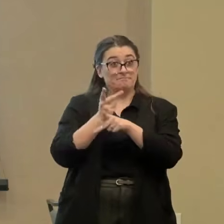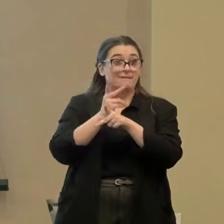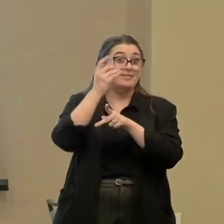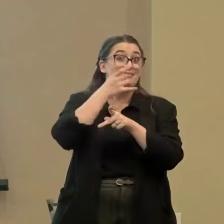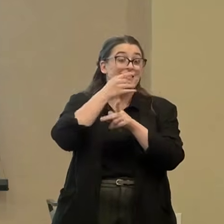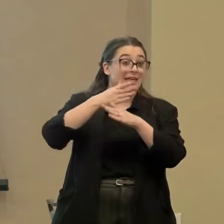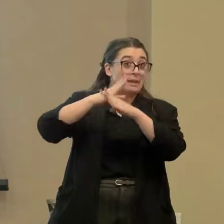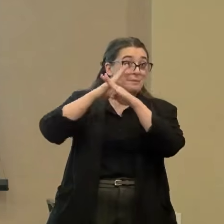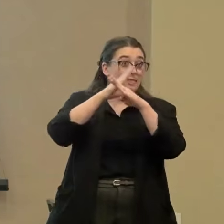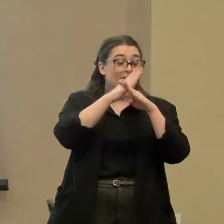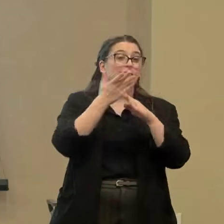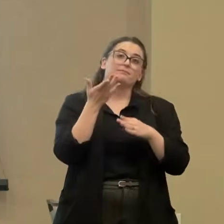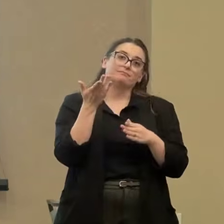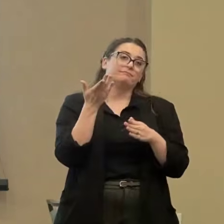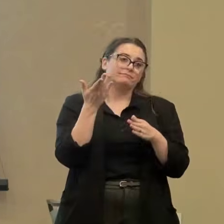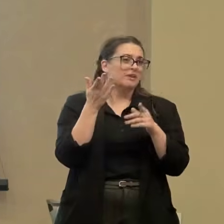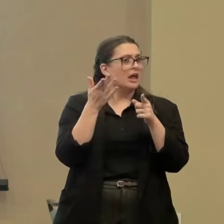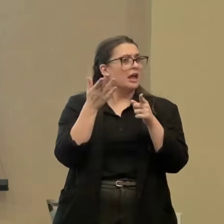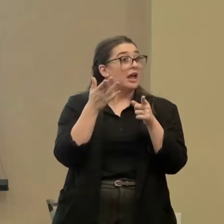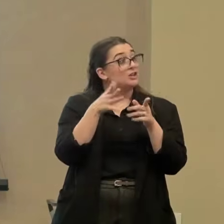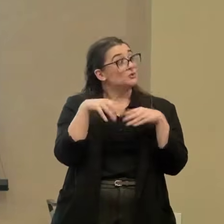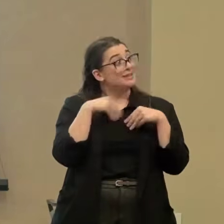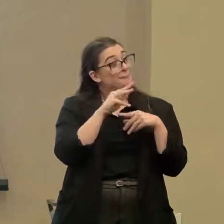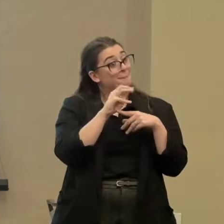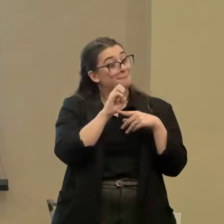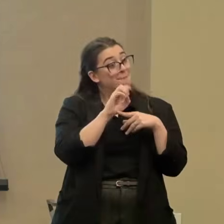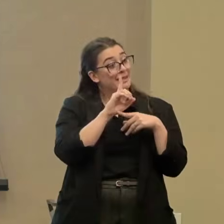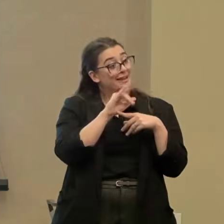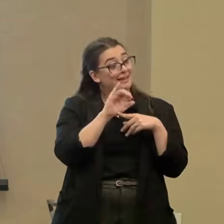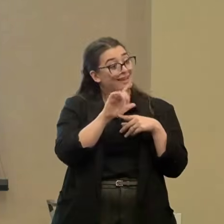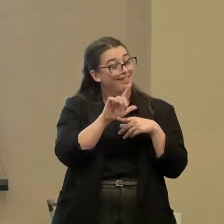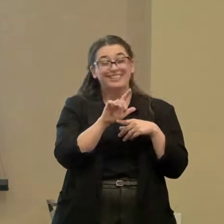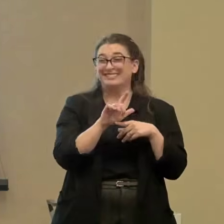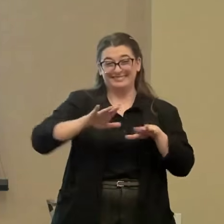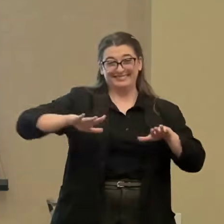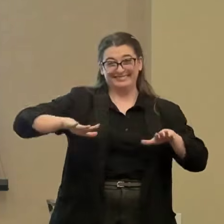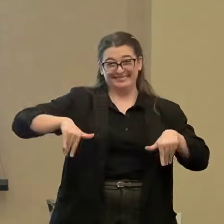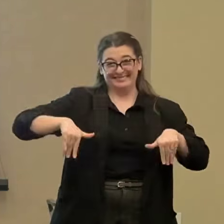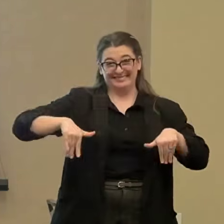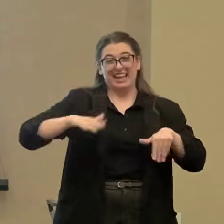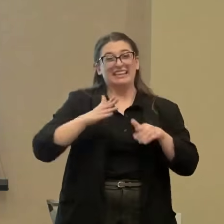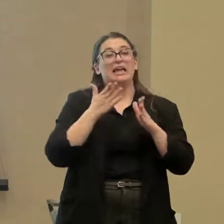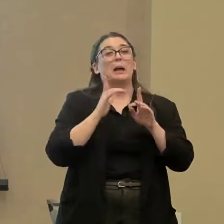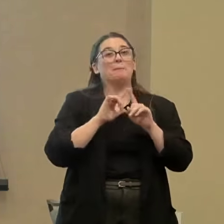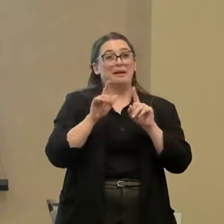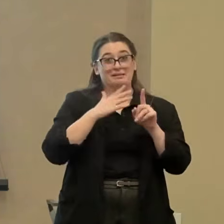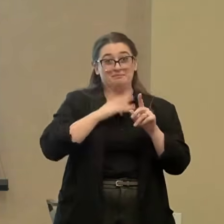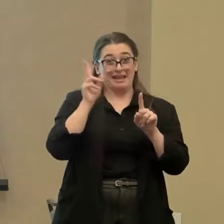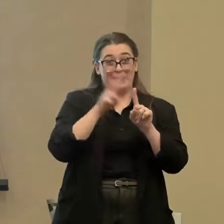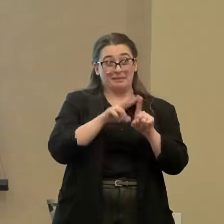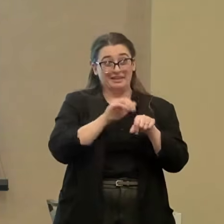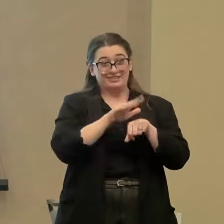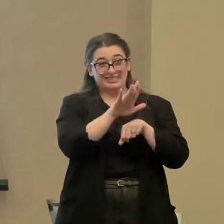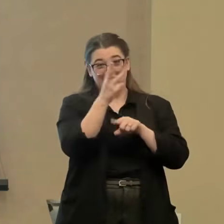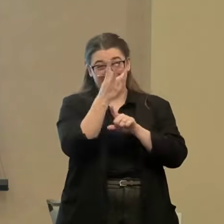Okay. And do you take Medi-Cal? I am not yet participating with Medi-Cal, but I submitted my application